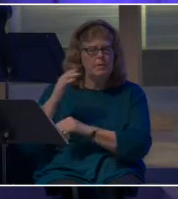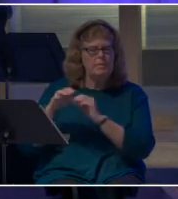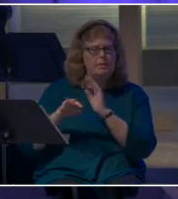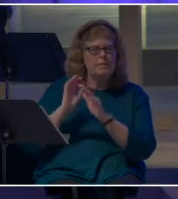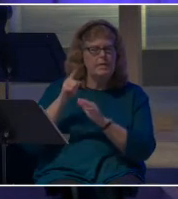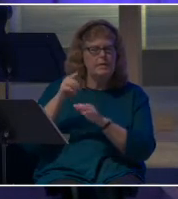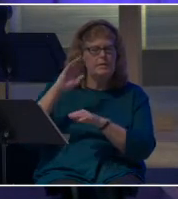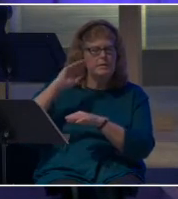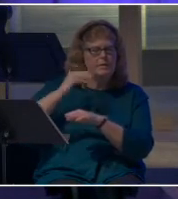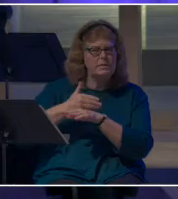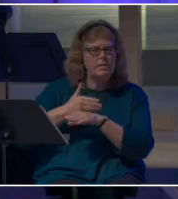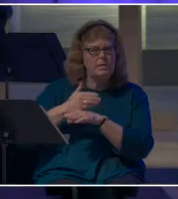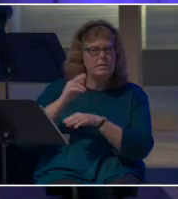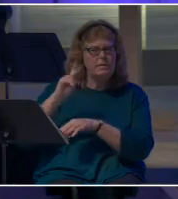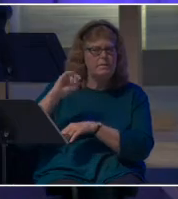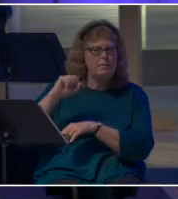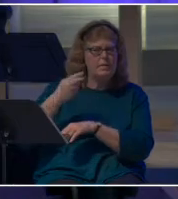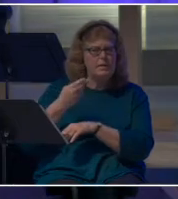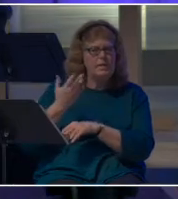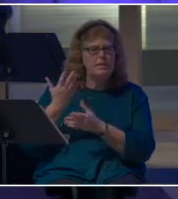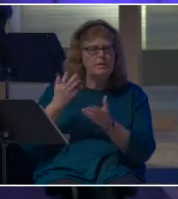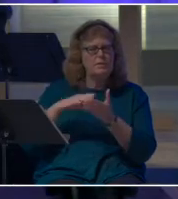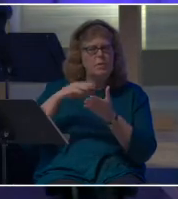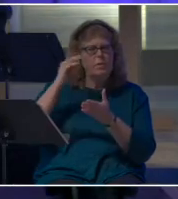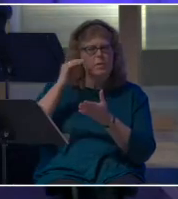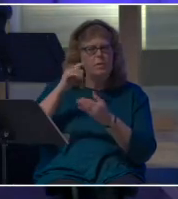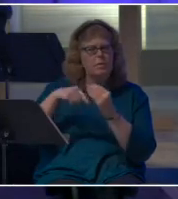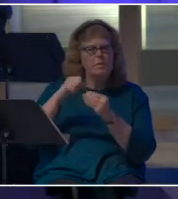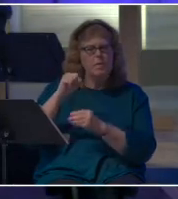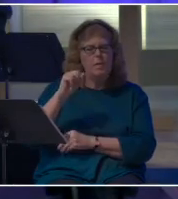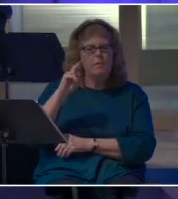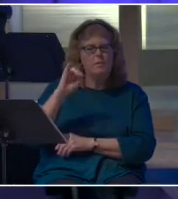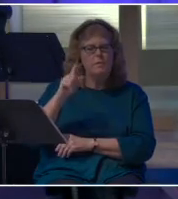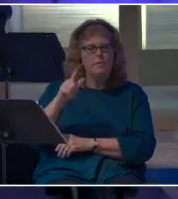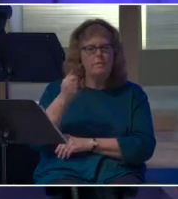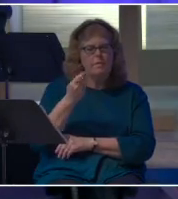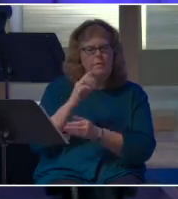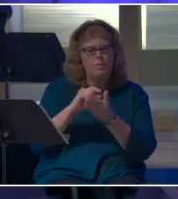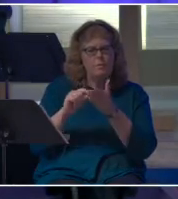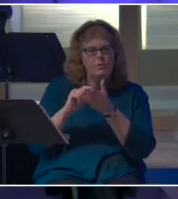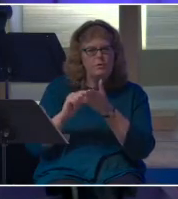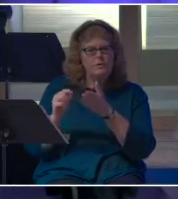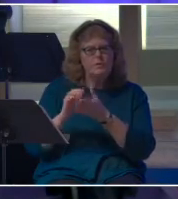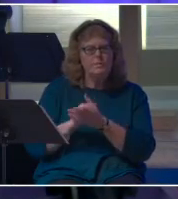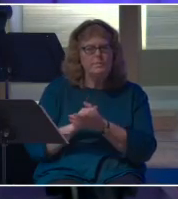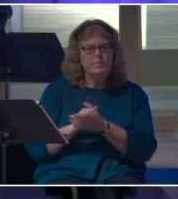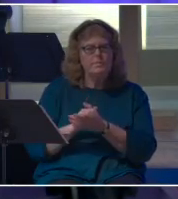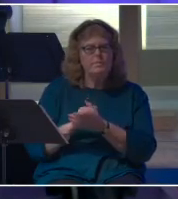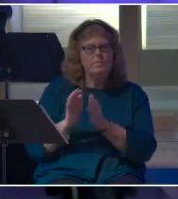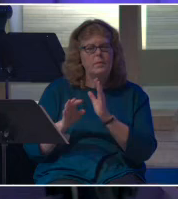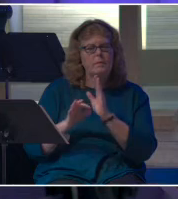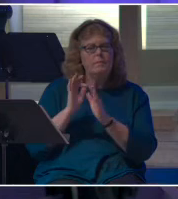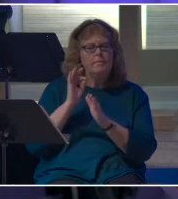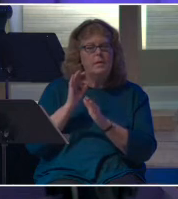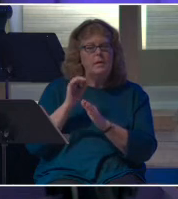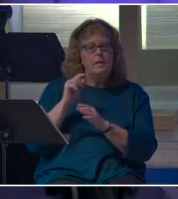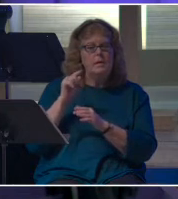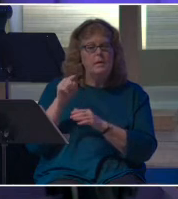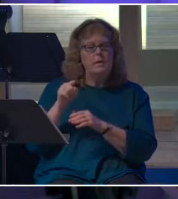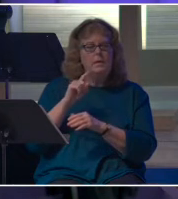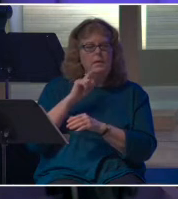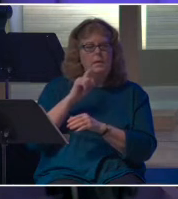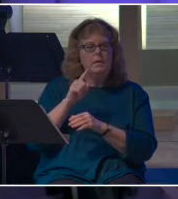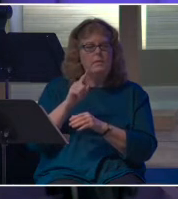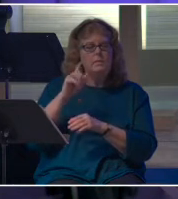the son of Kish. So what do we learn about Saul in these few verses? First, we find out that he is